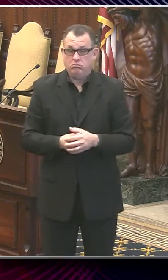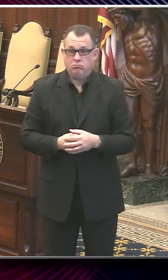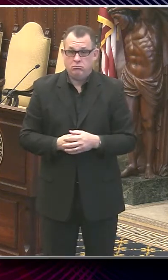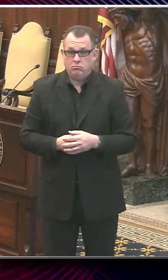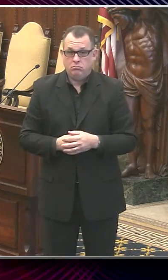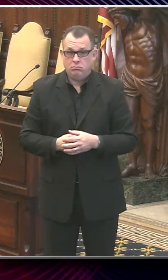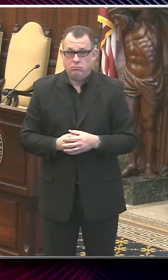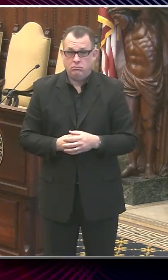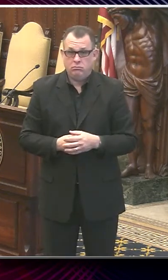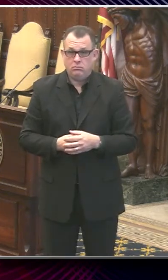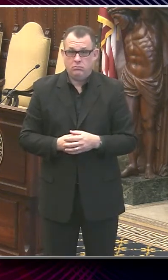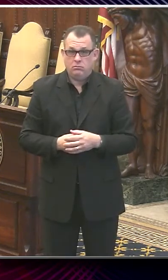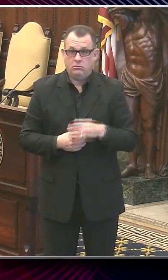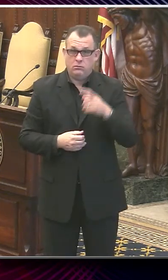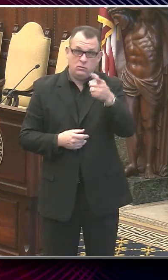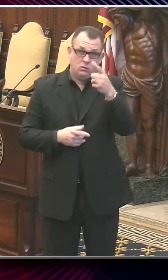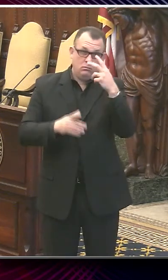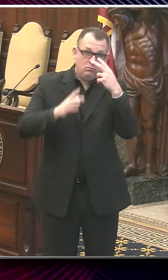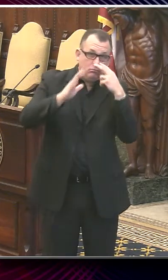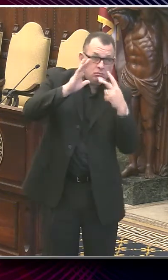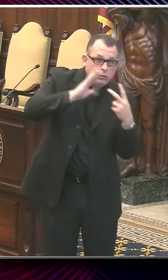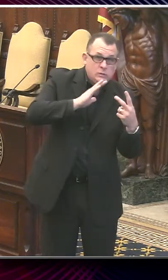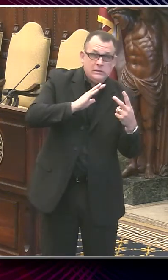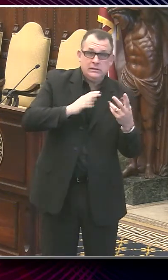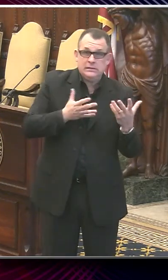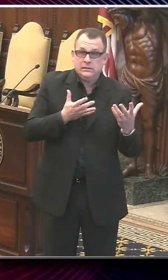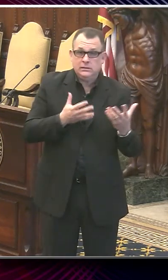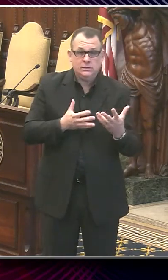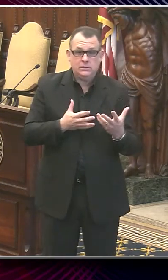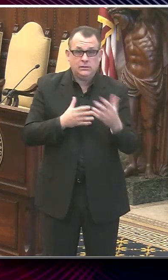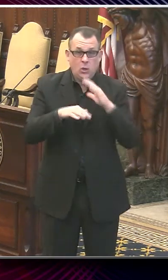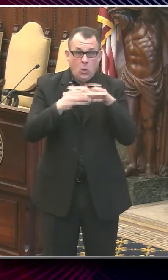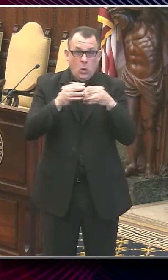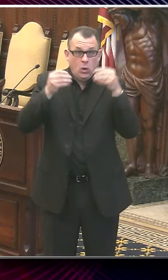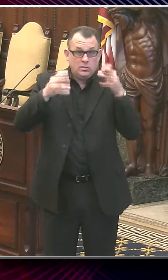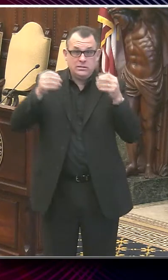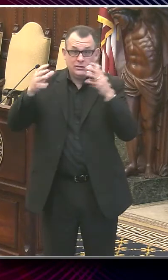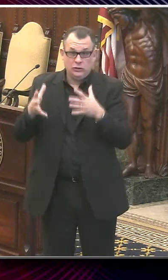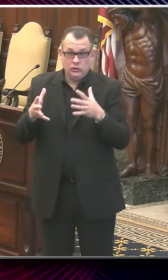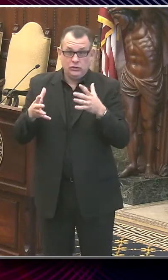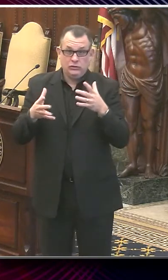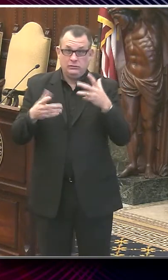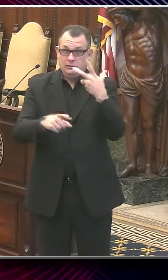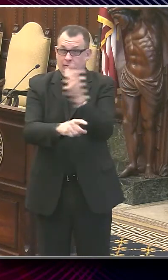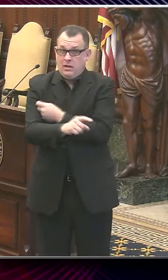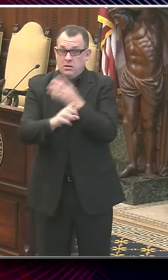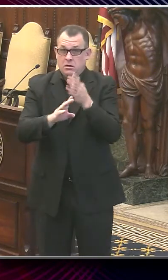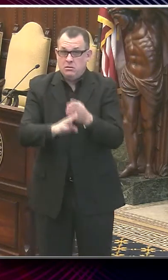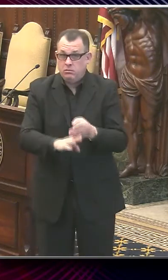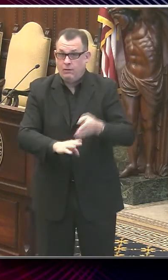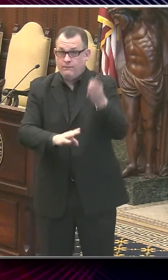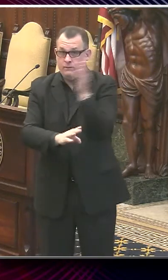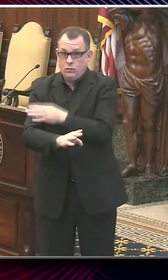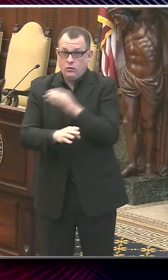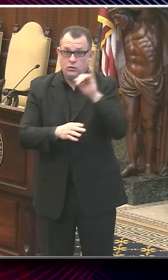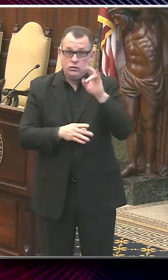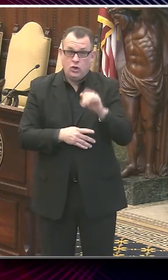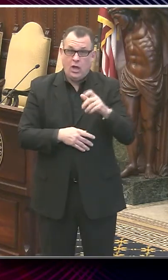you see all the teachers being vaccinated before July,